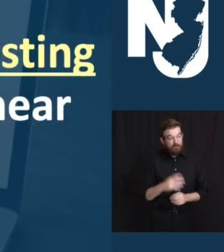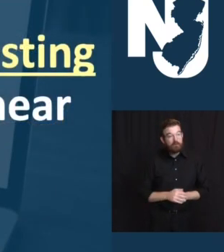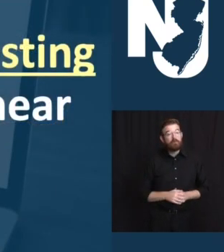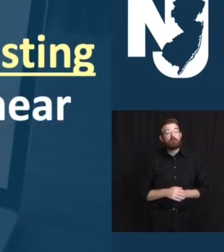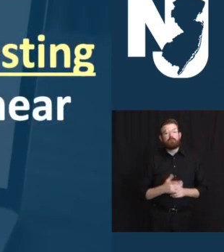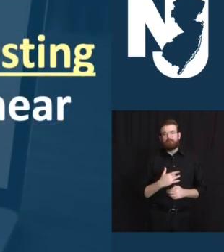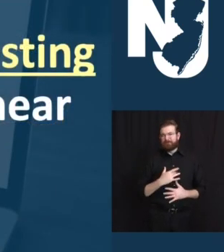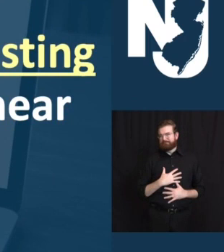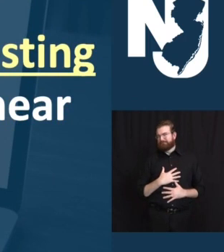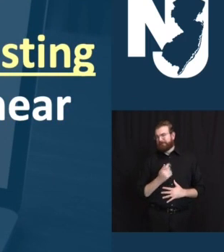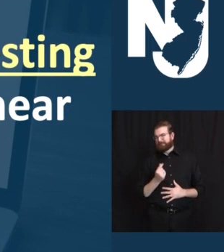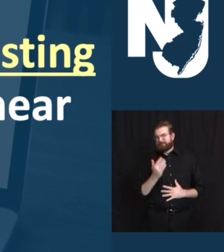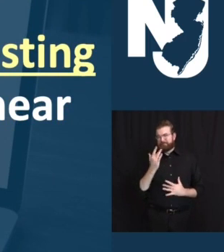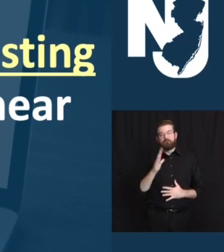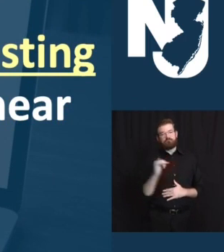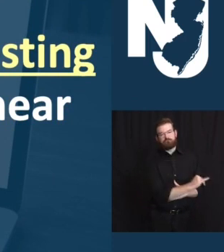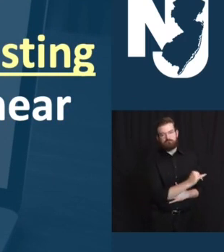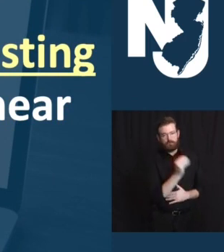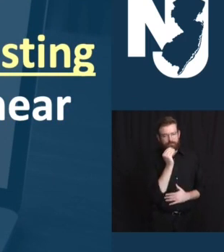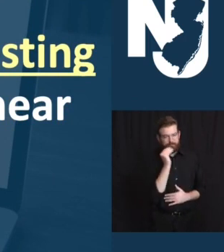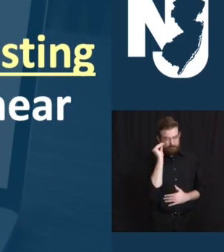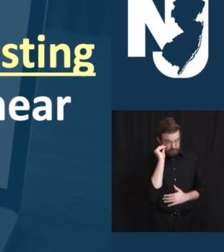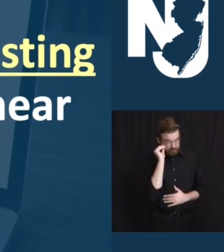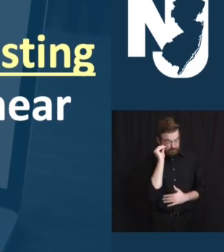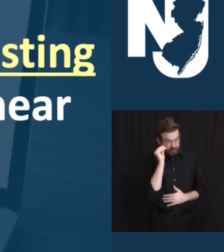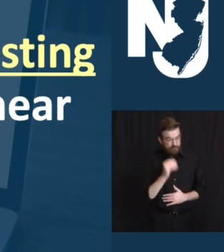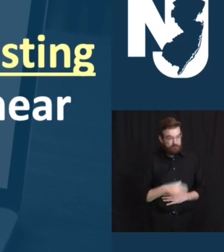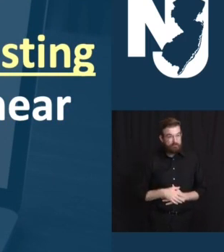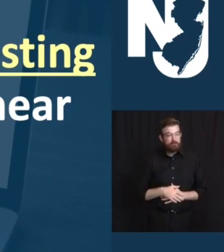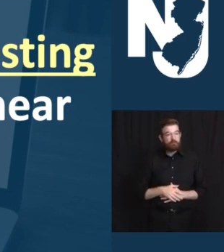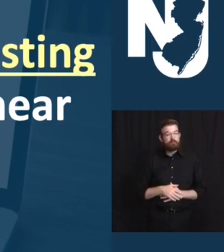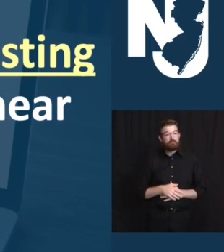getting tested. Go again to